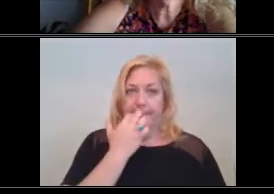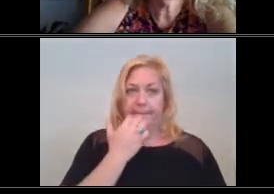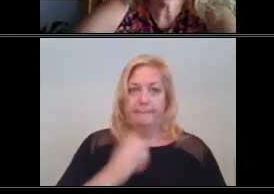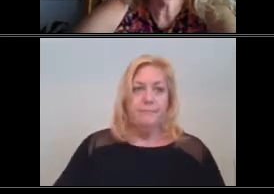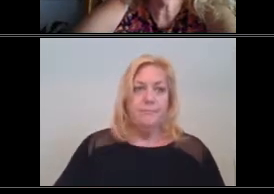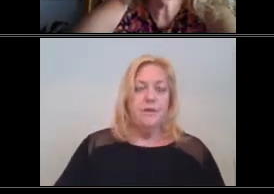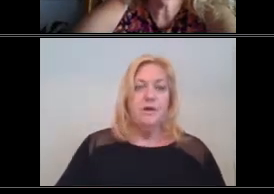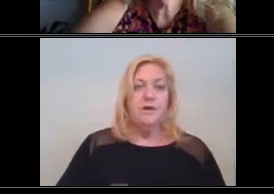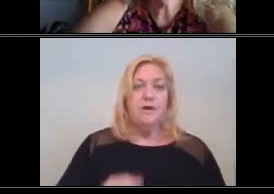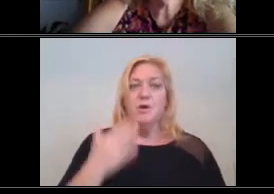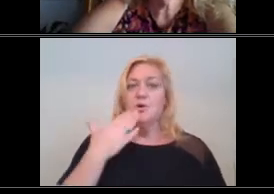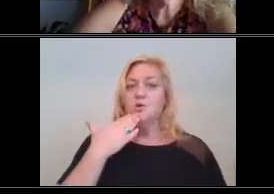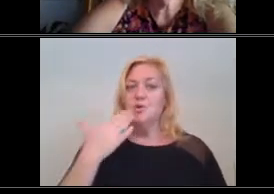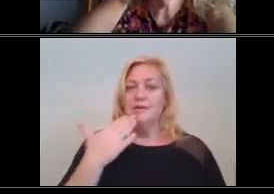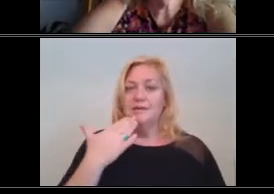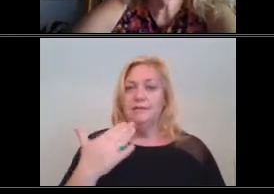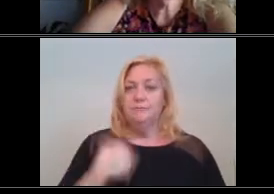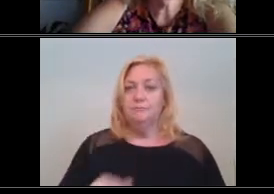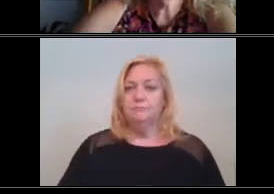Gracias.